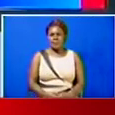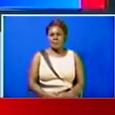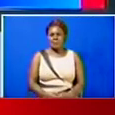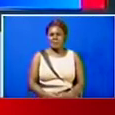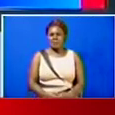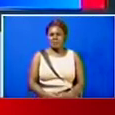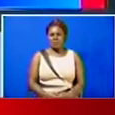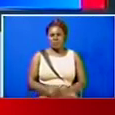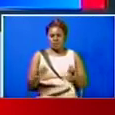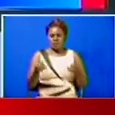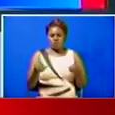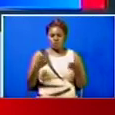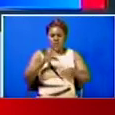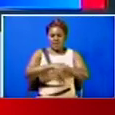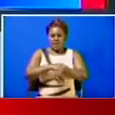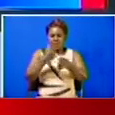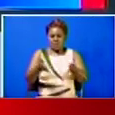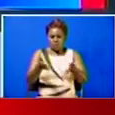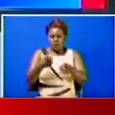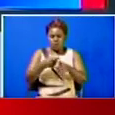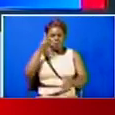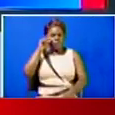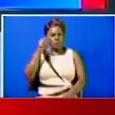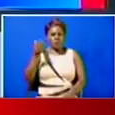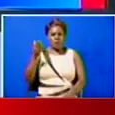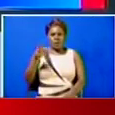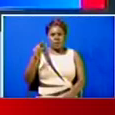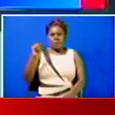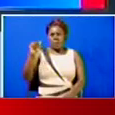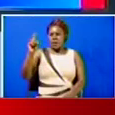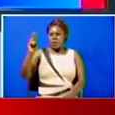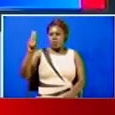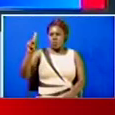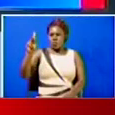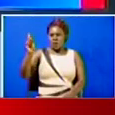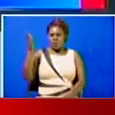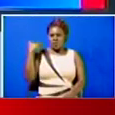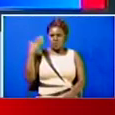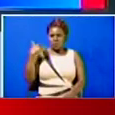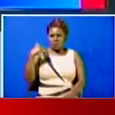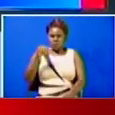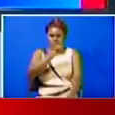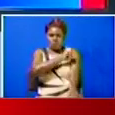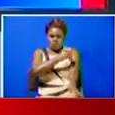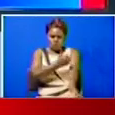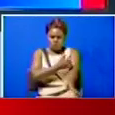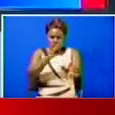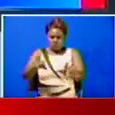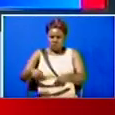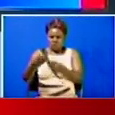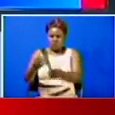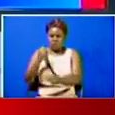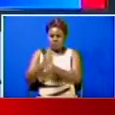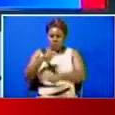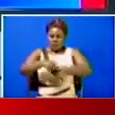Right, breaking news there from the port of Mombasa. Daniel Manduku, formerly of the National Construction Authority, is